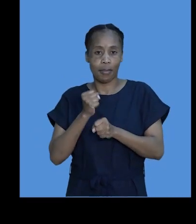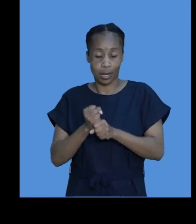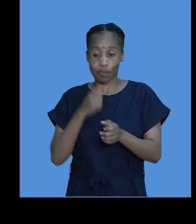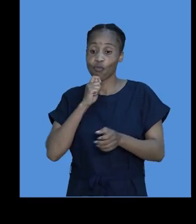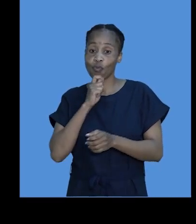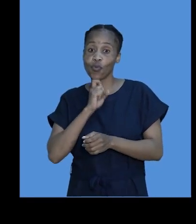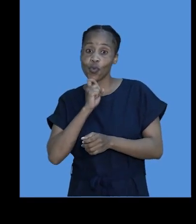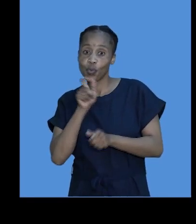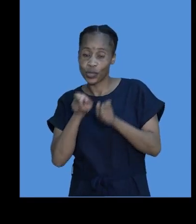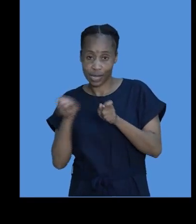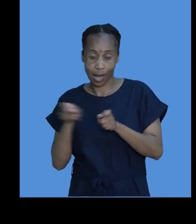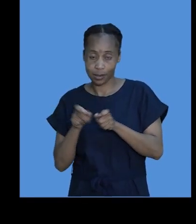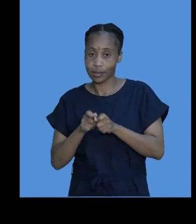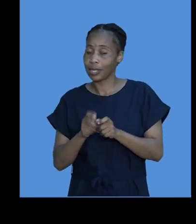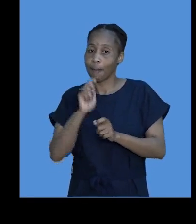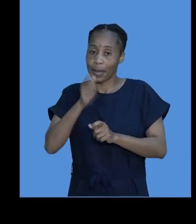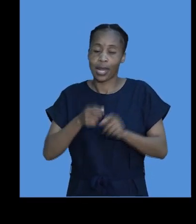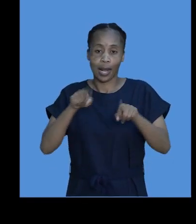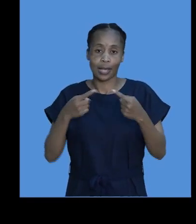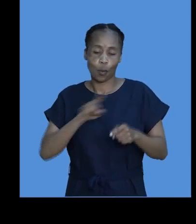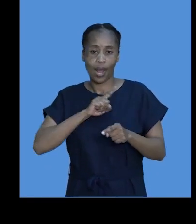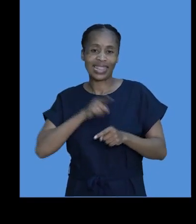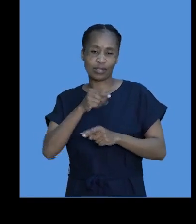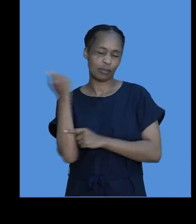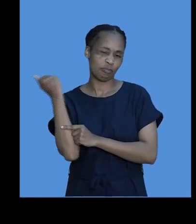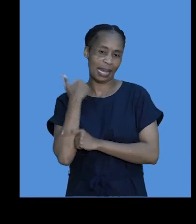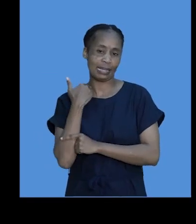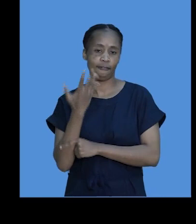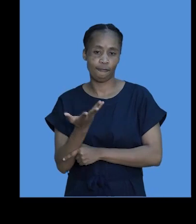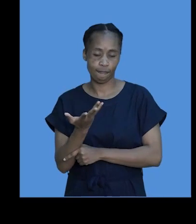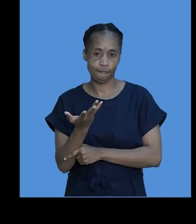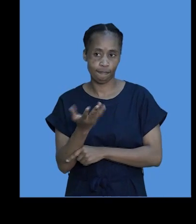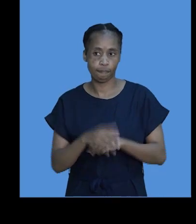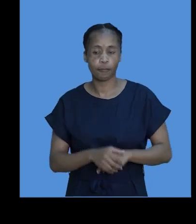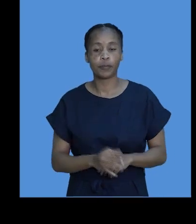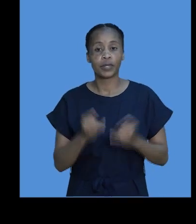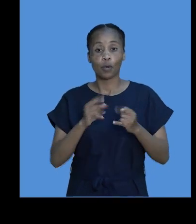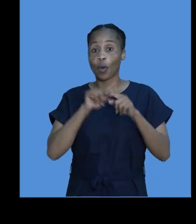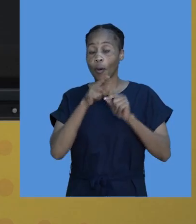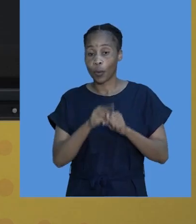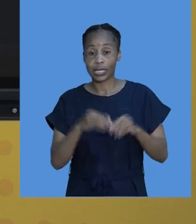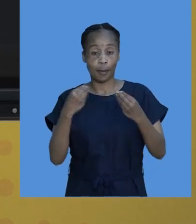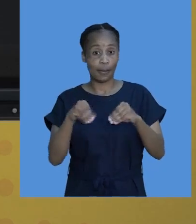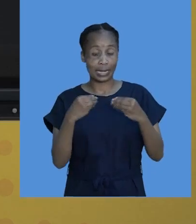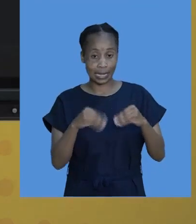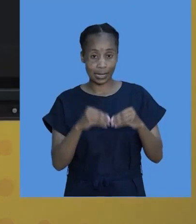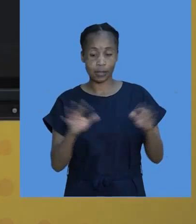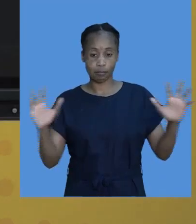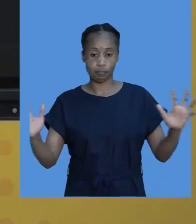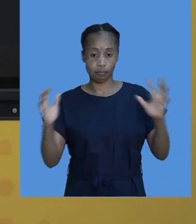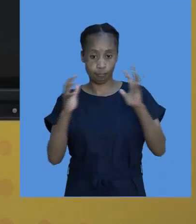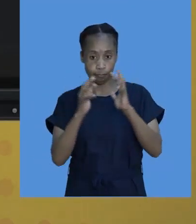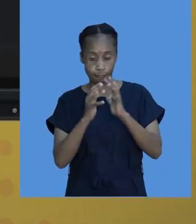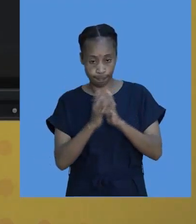affording the product there. So when we speak of collusion there, this is when 2 or more of the businesses, they come together, they